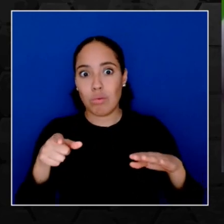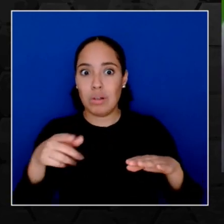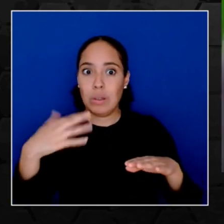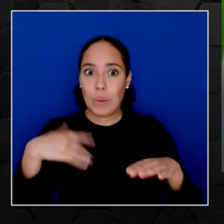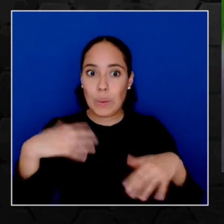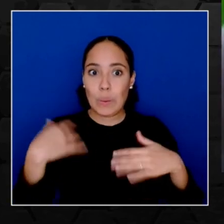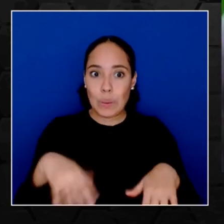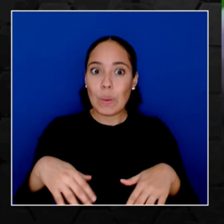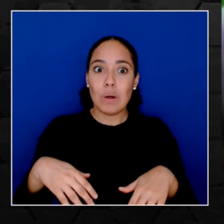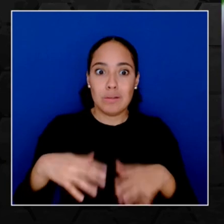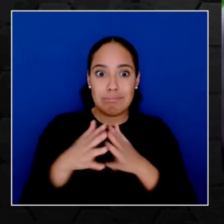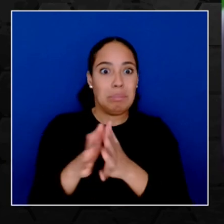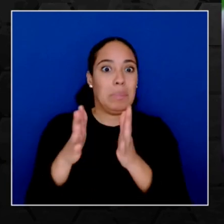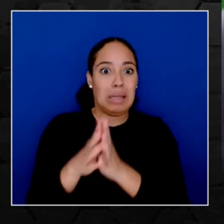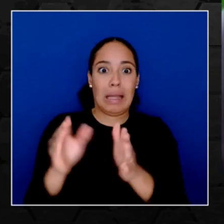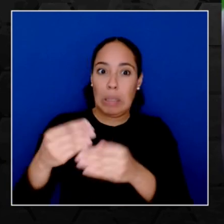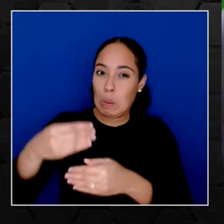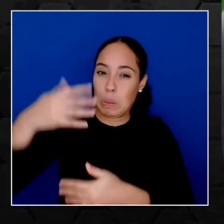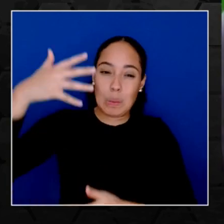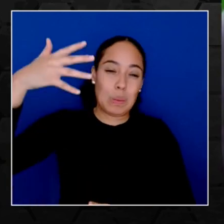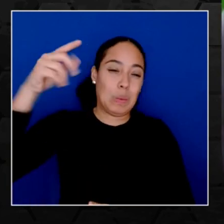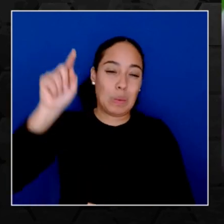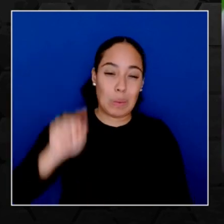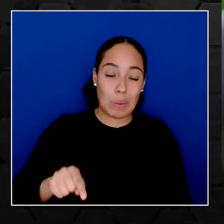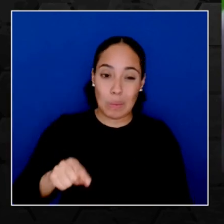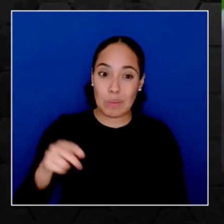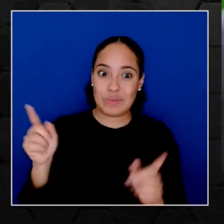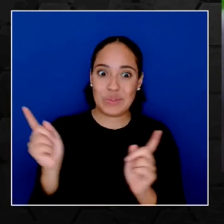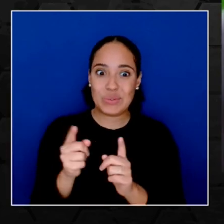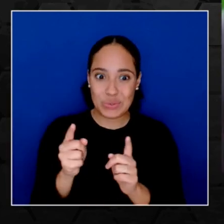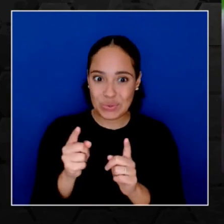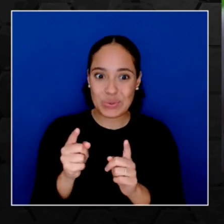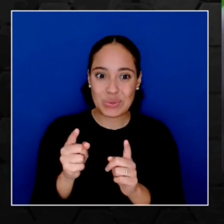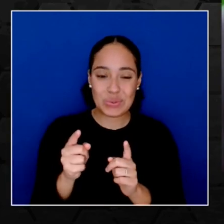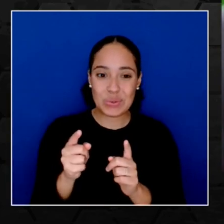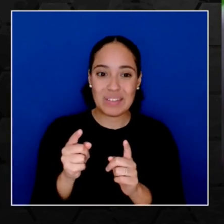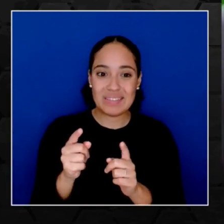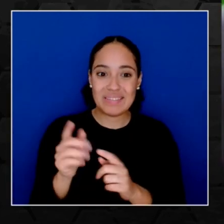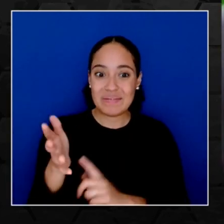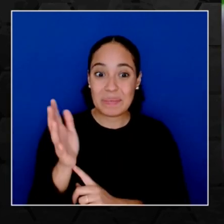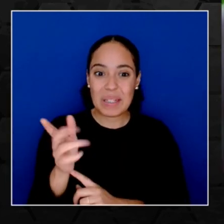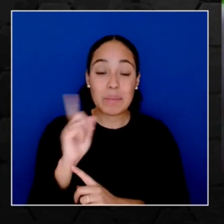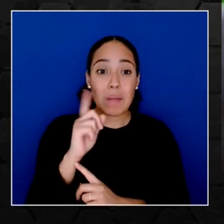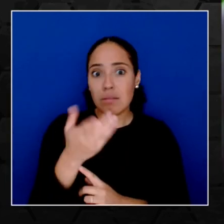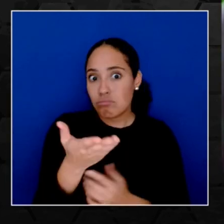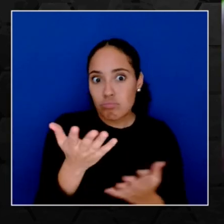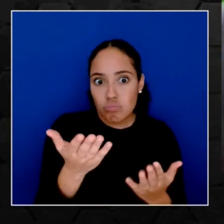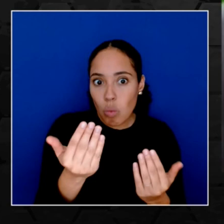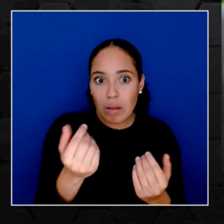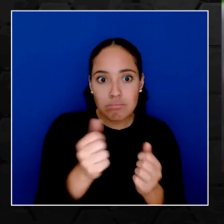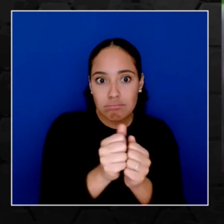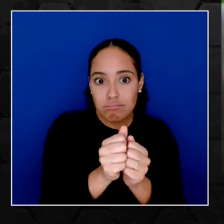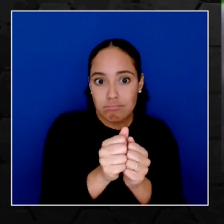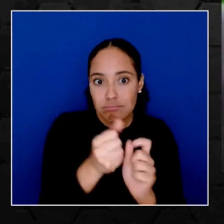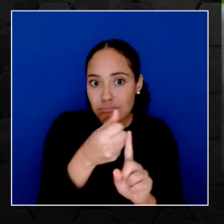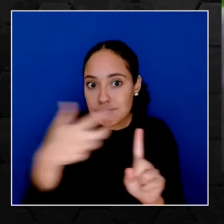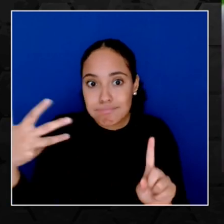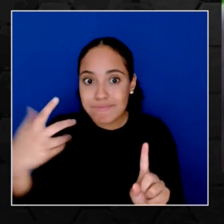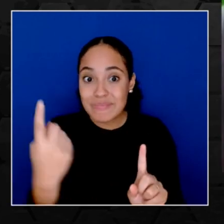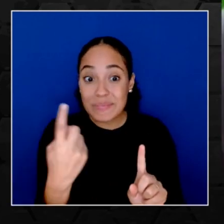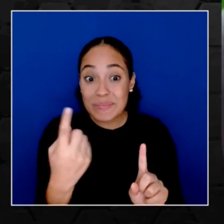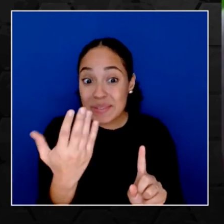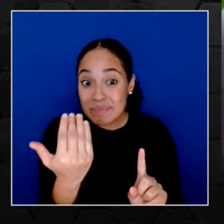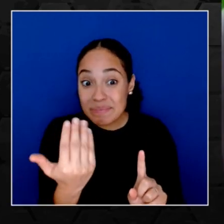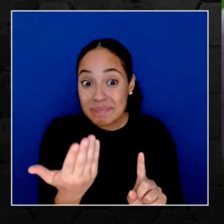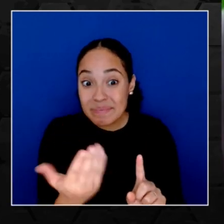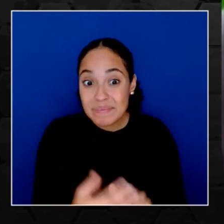right? Well-paced session. Any final thing you want to plug in before we move to the next session? Yeah, so I just want to say, folks, those